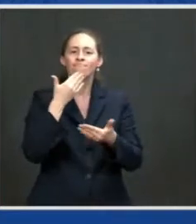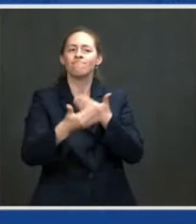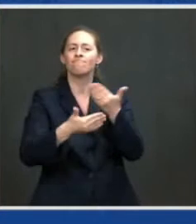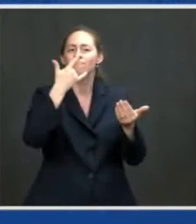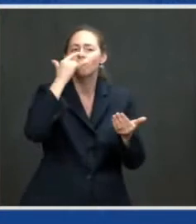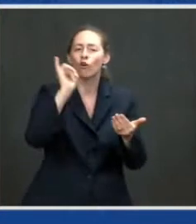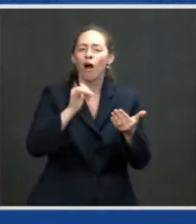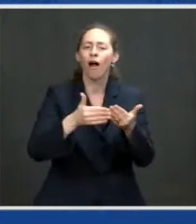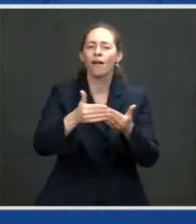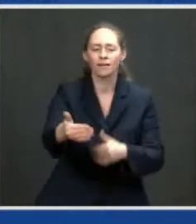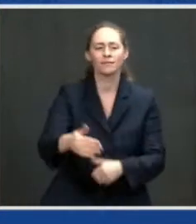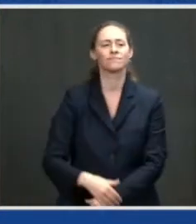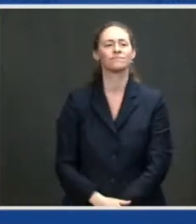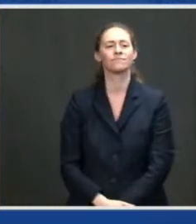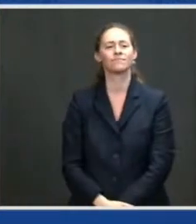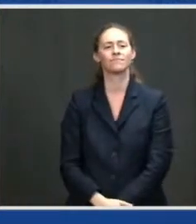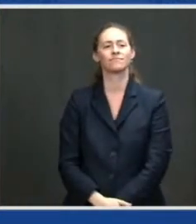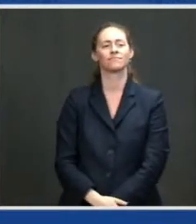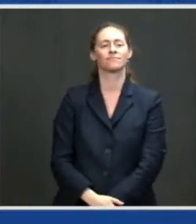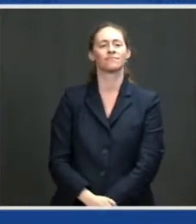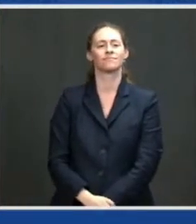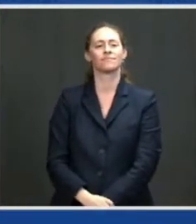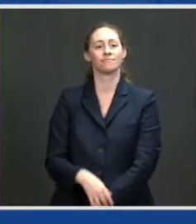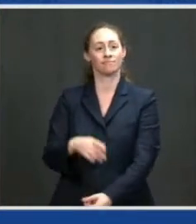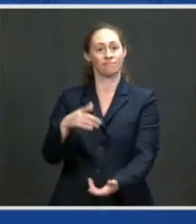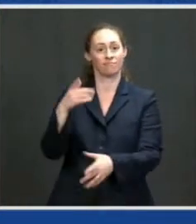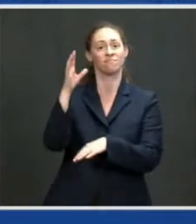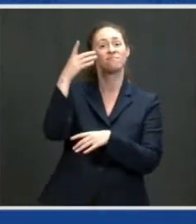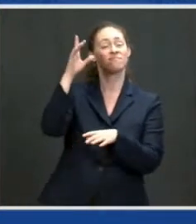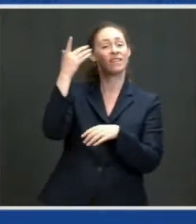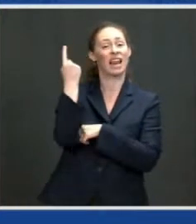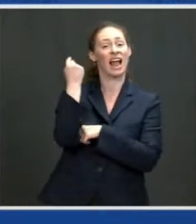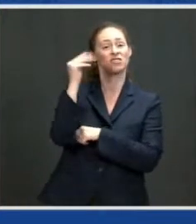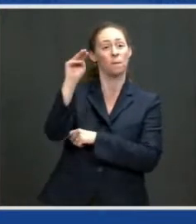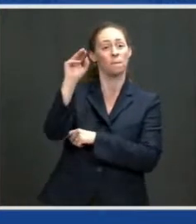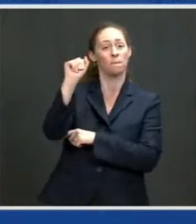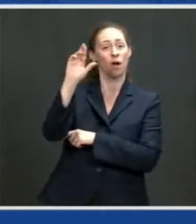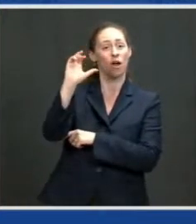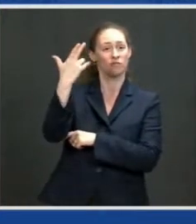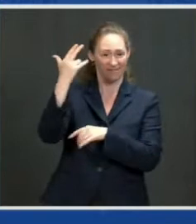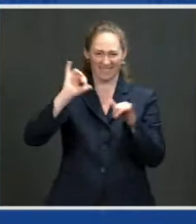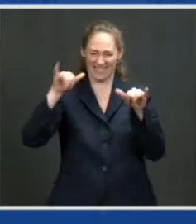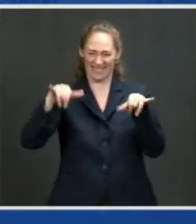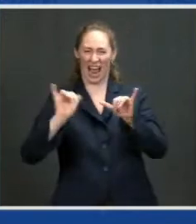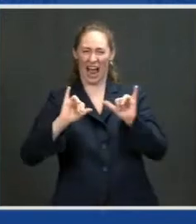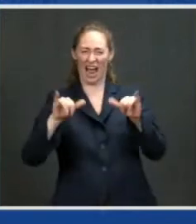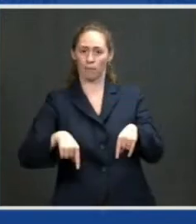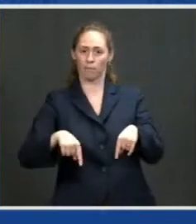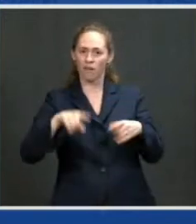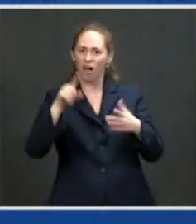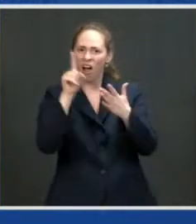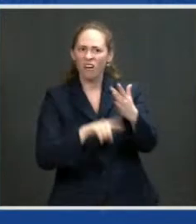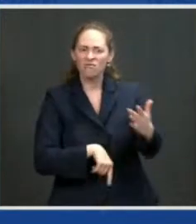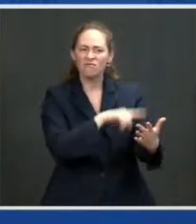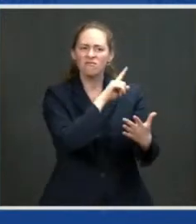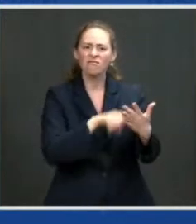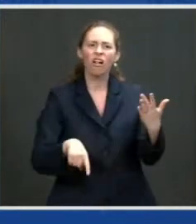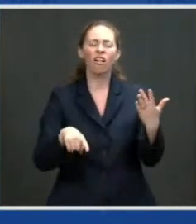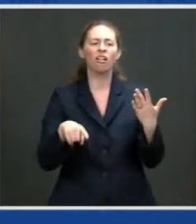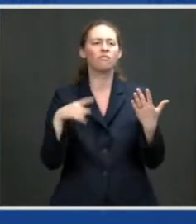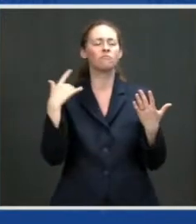collapse. My mom used to have a expression, say, you know, the greatest gift God gave mankind was the ability to